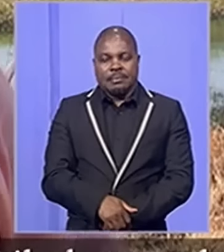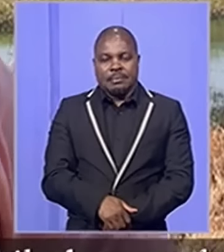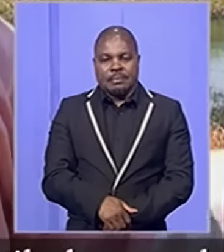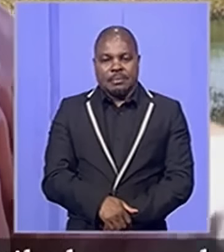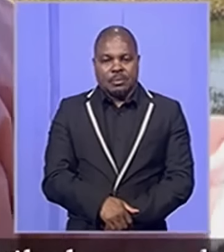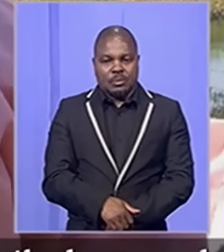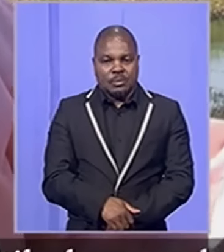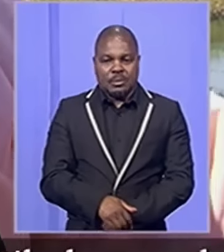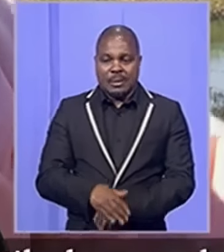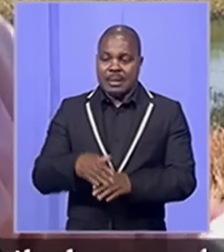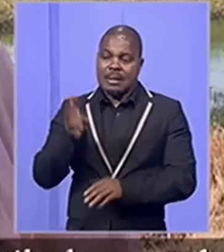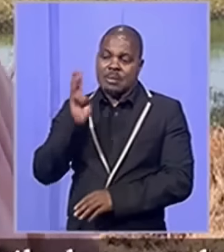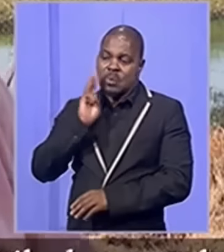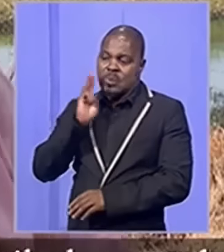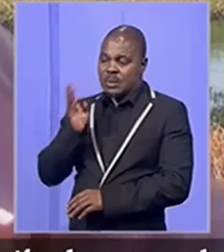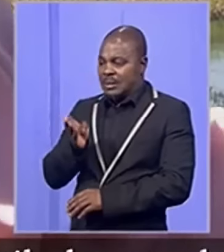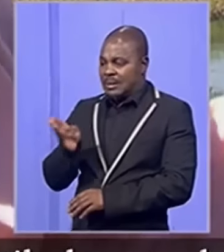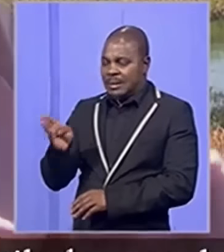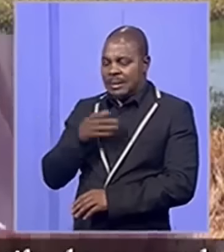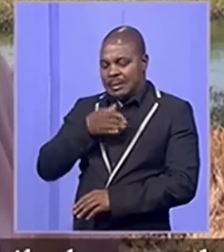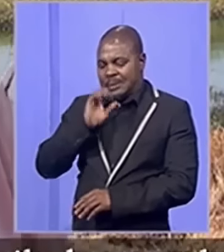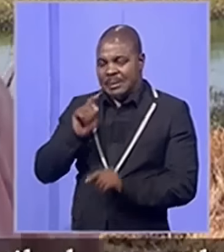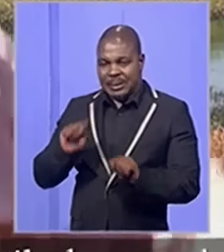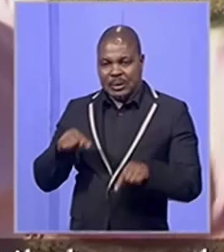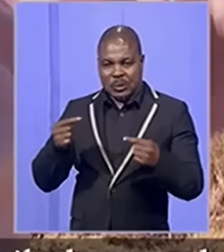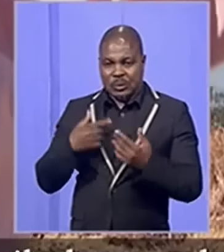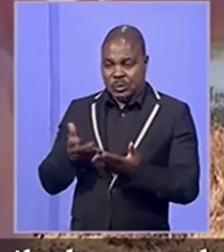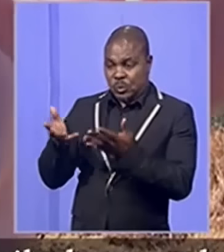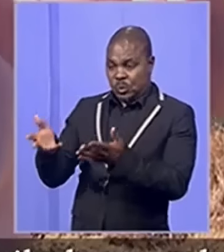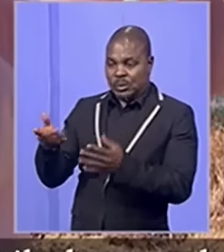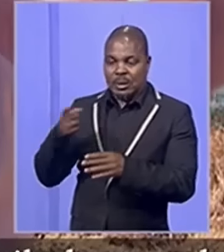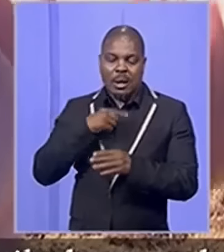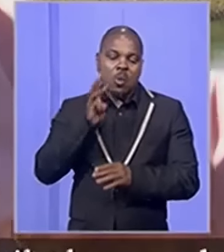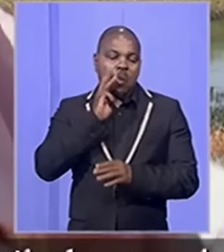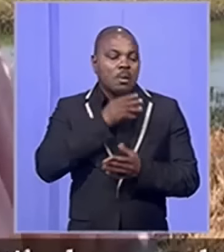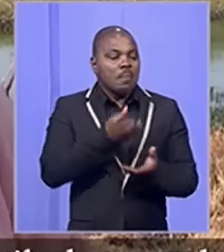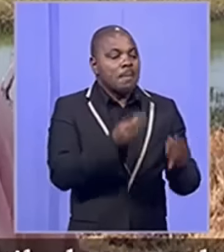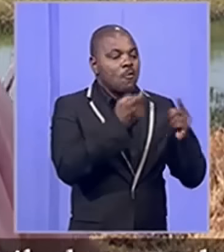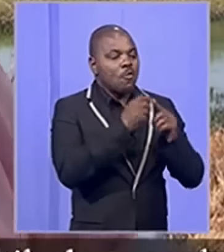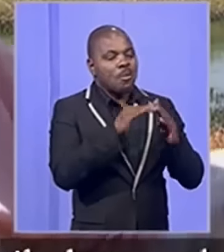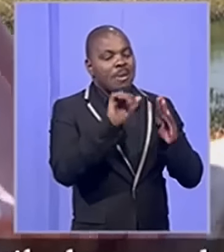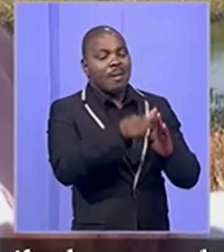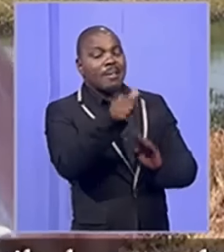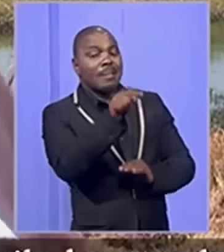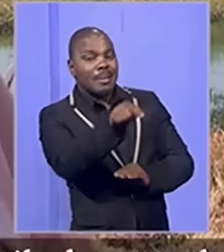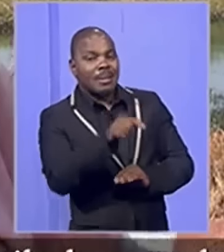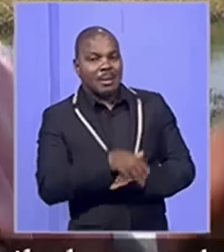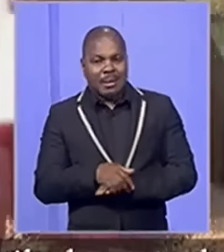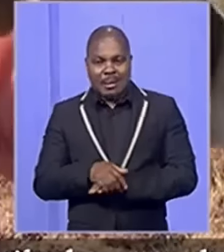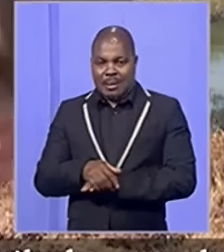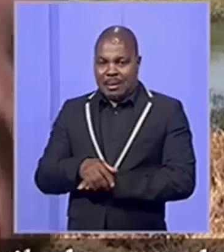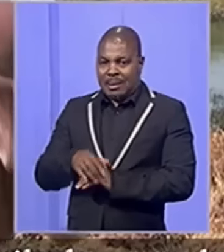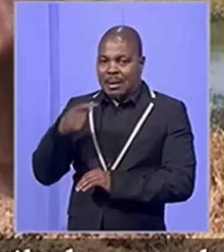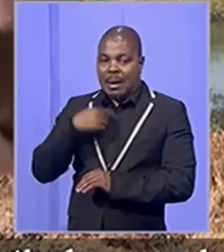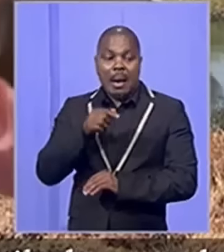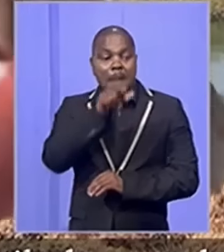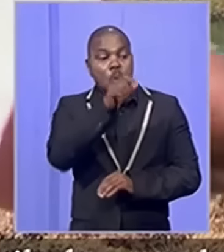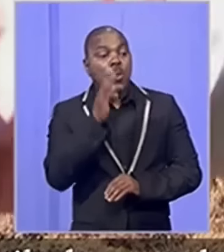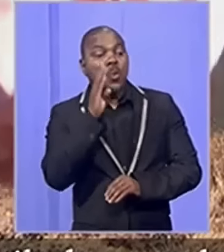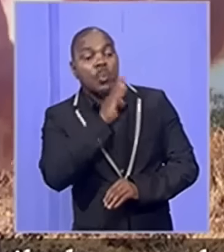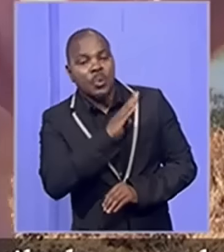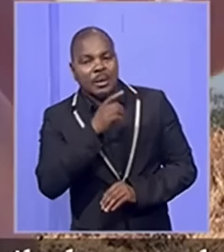An ke le metsi a jang tena ke kgone ho anwa jwale ka ho le tjena ke ga metsi ka nne do ka ngwane mona ka mo na go ga ke sa bone motho tabile motho a feta